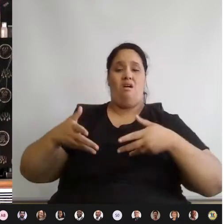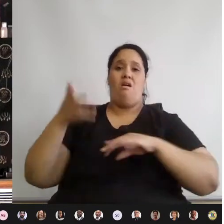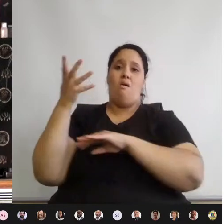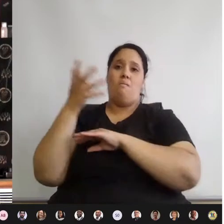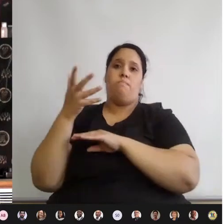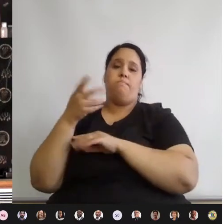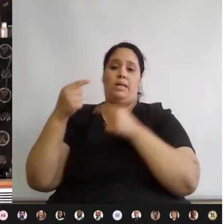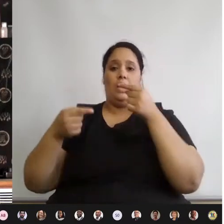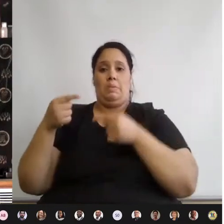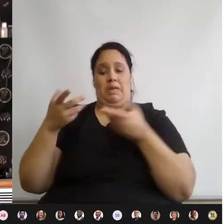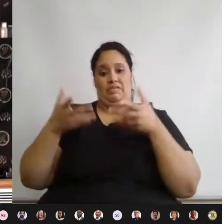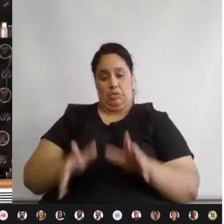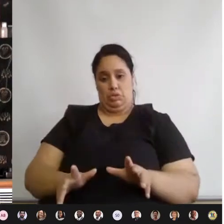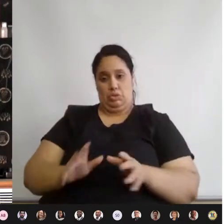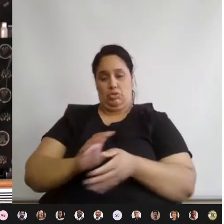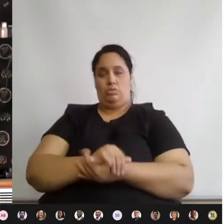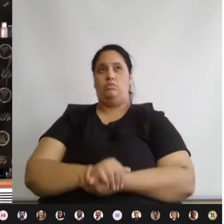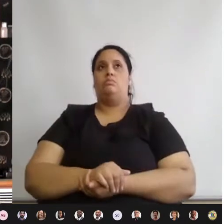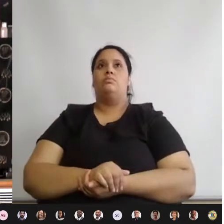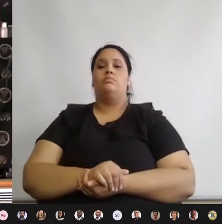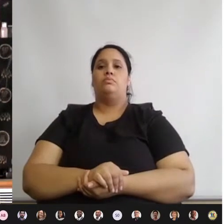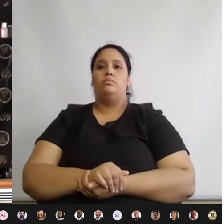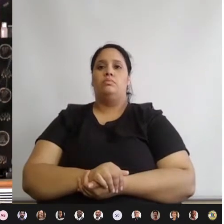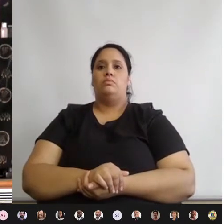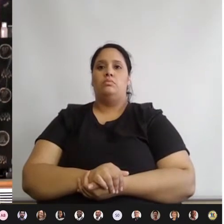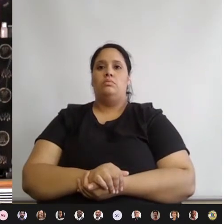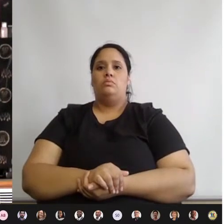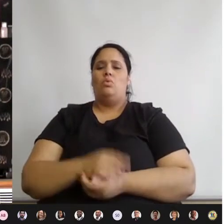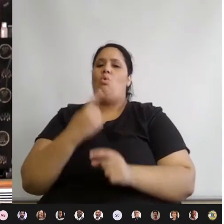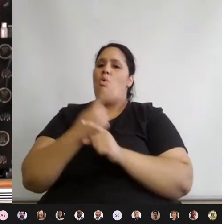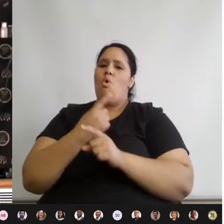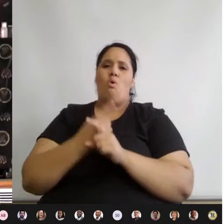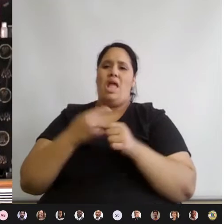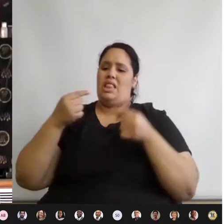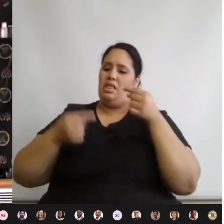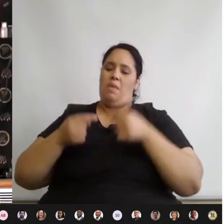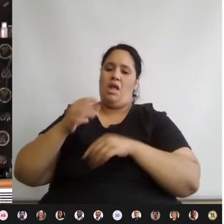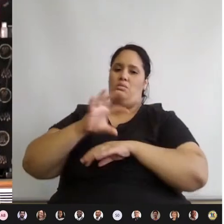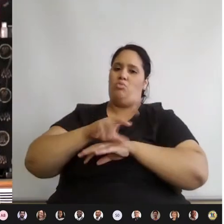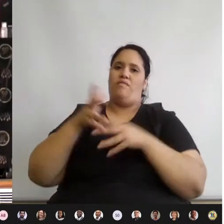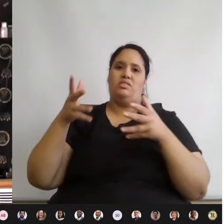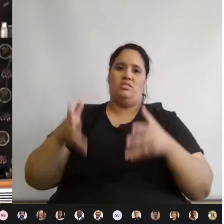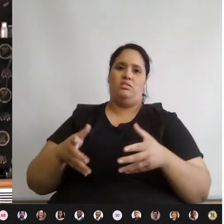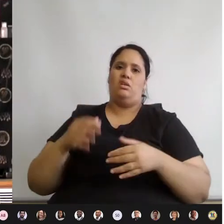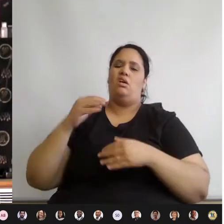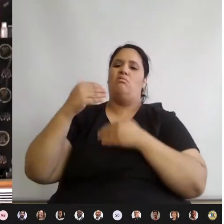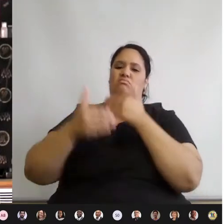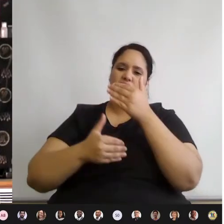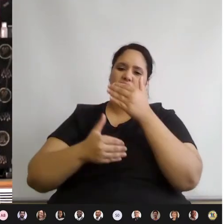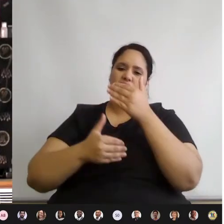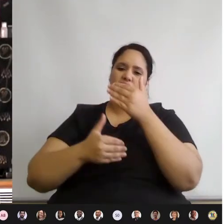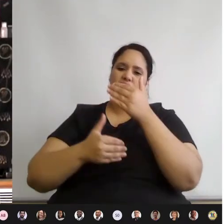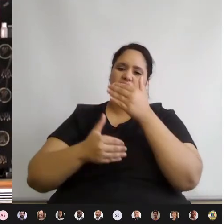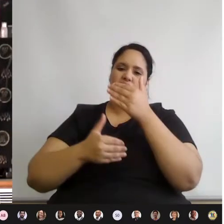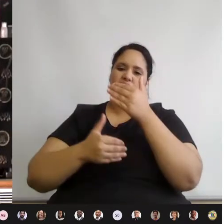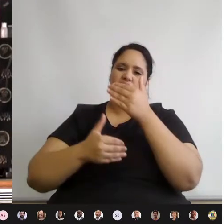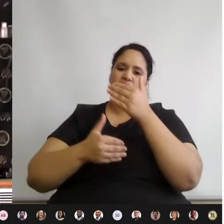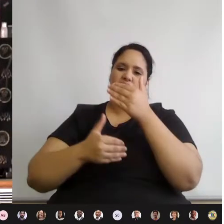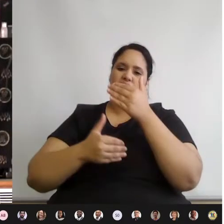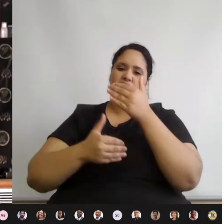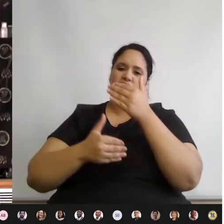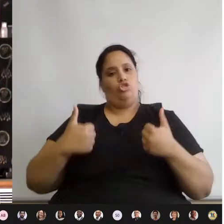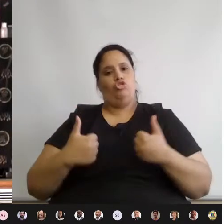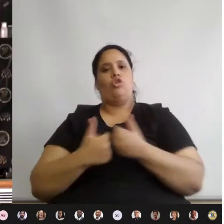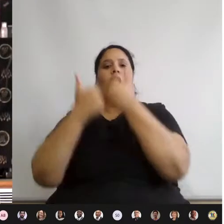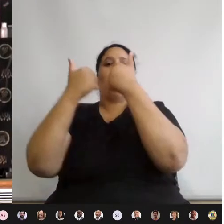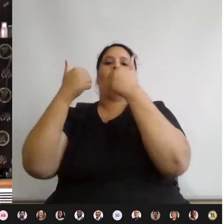and in all of the debates that we have in our province year after year. And this is my challenge back to the